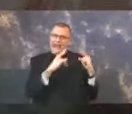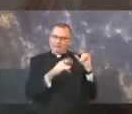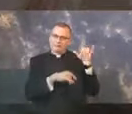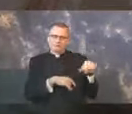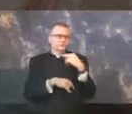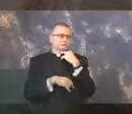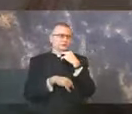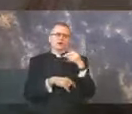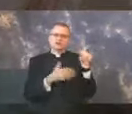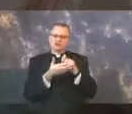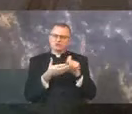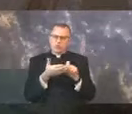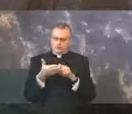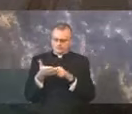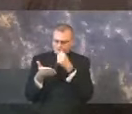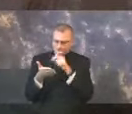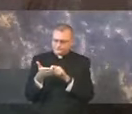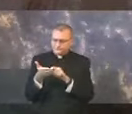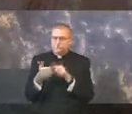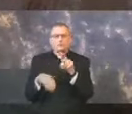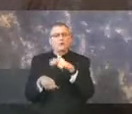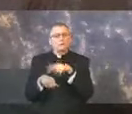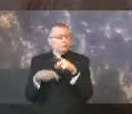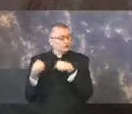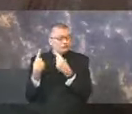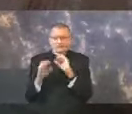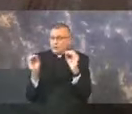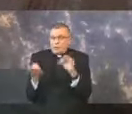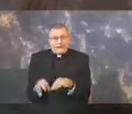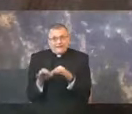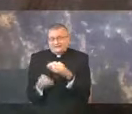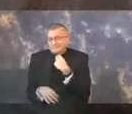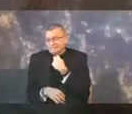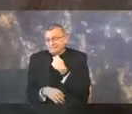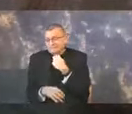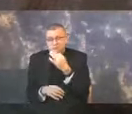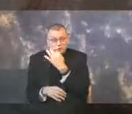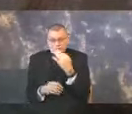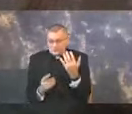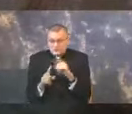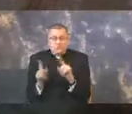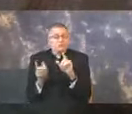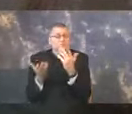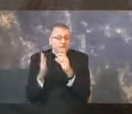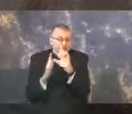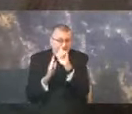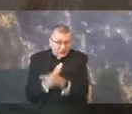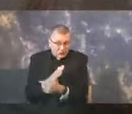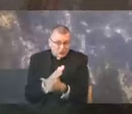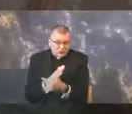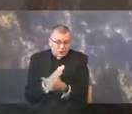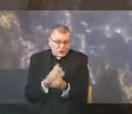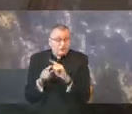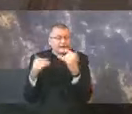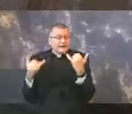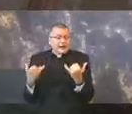letter, "Of course, so far there's been no Mass and Communion. Maybe that will come later.